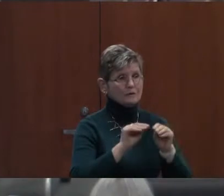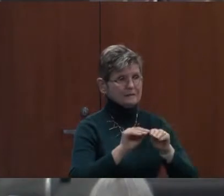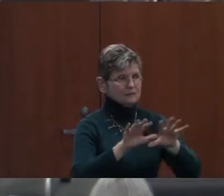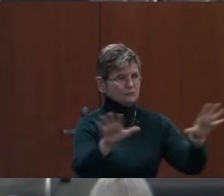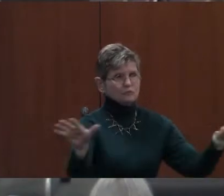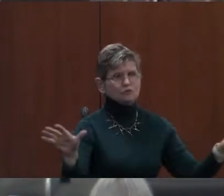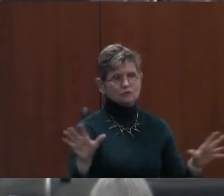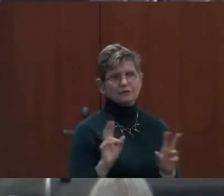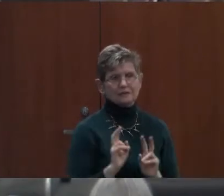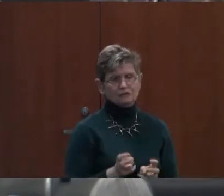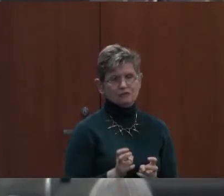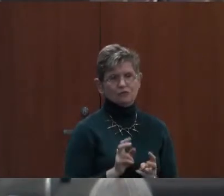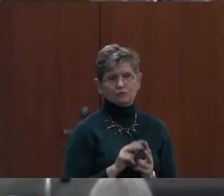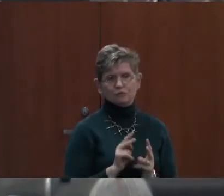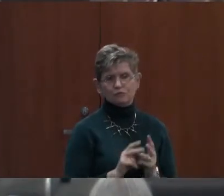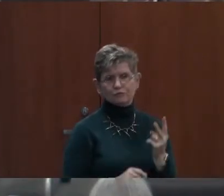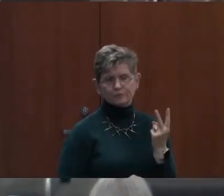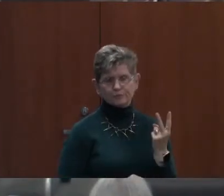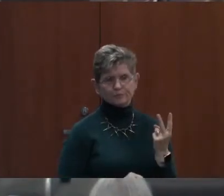issue.